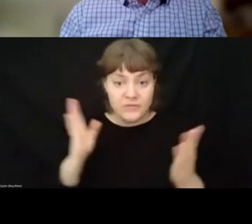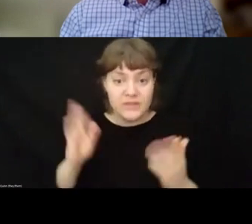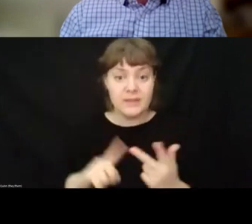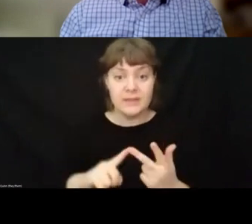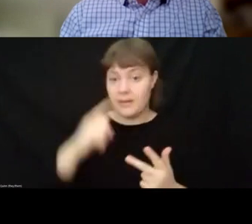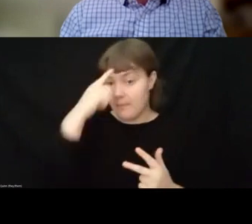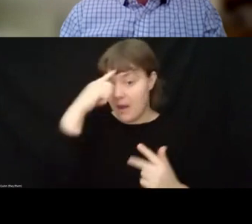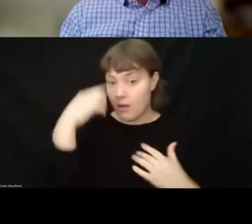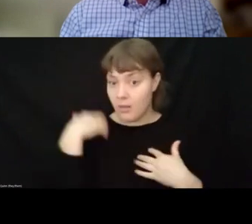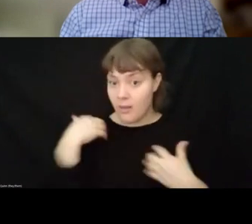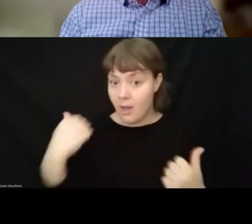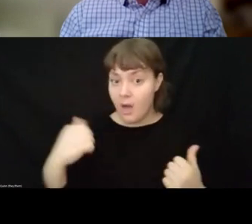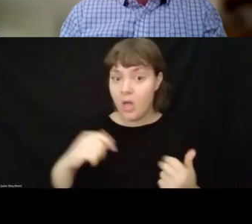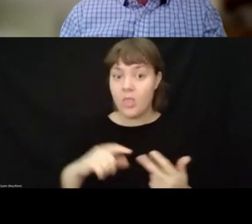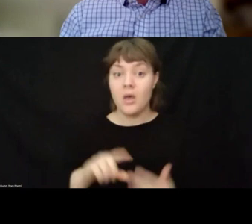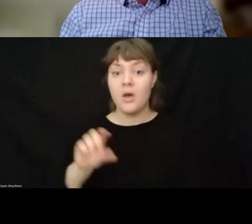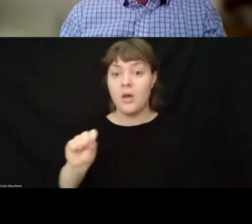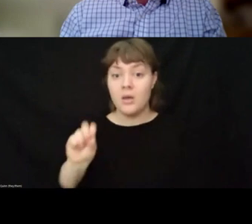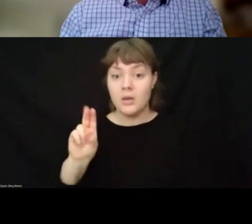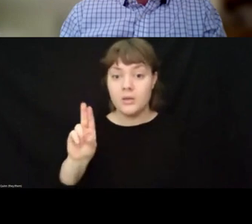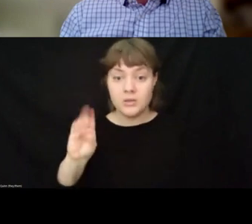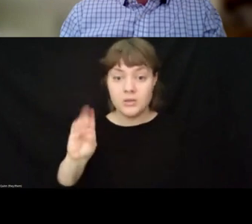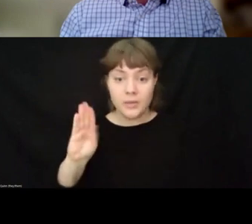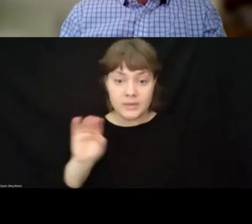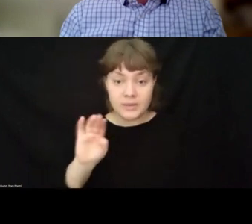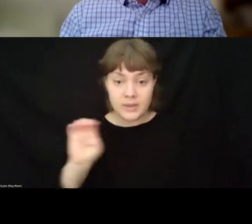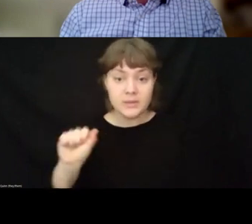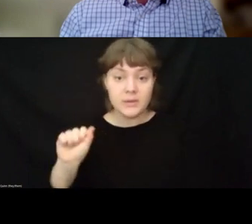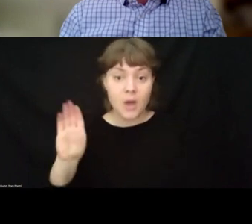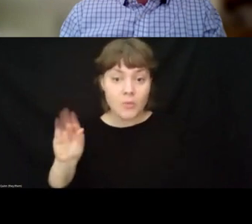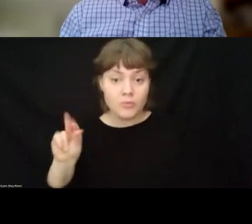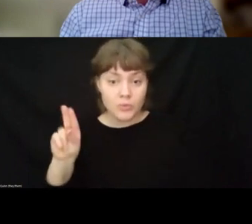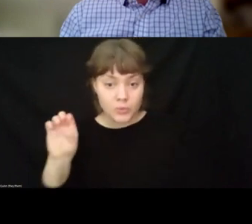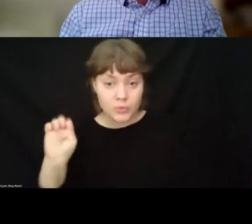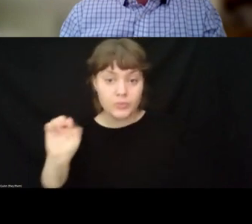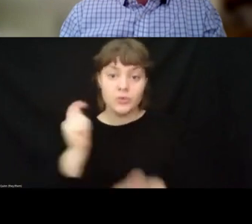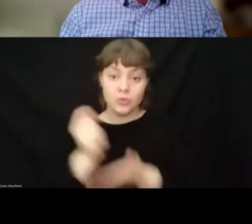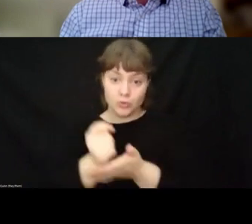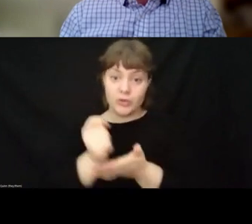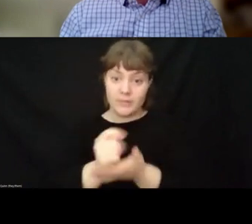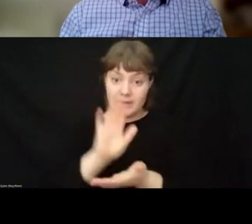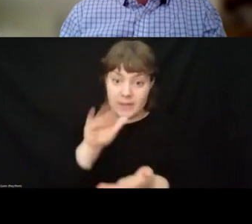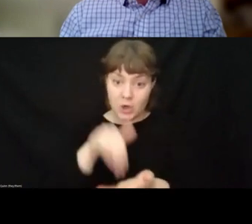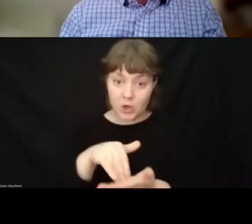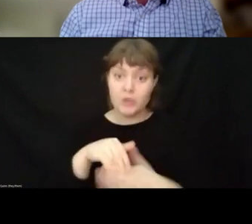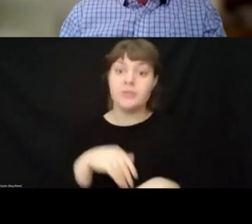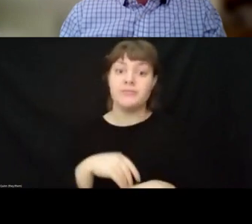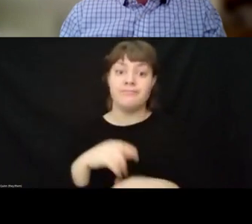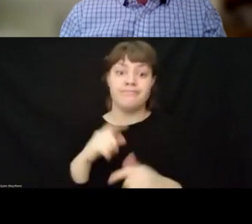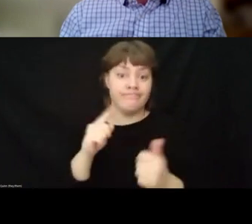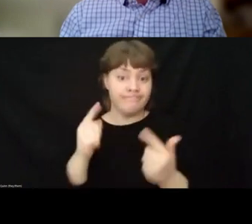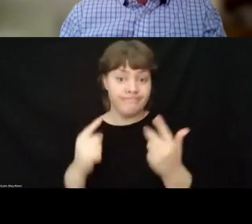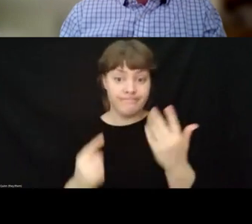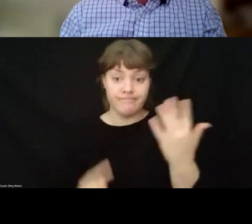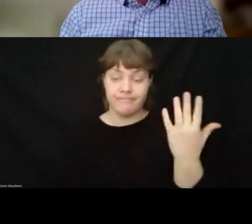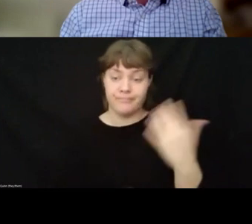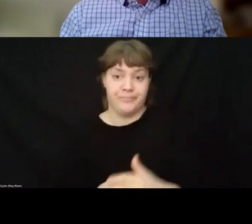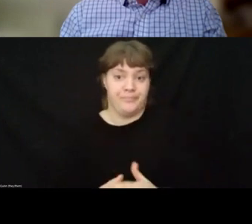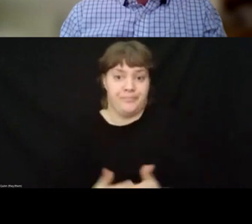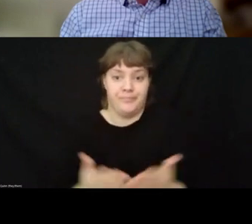health, substance abuse, treatment centers, anything that we can